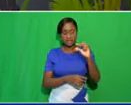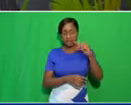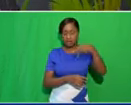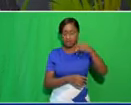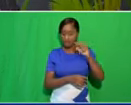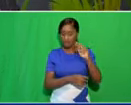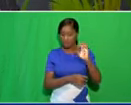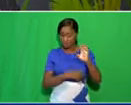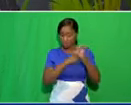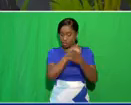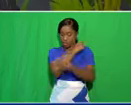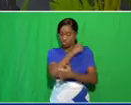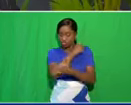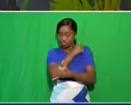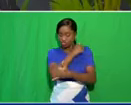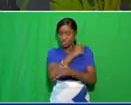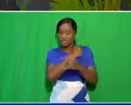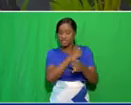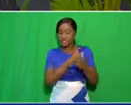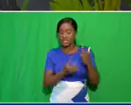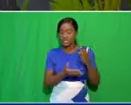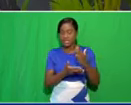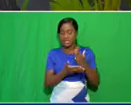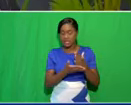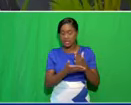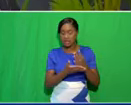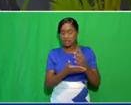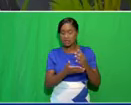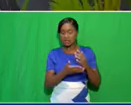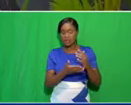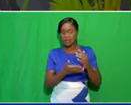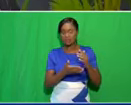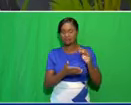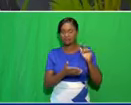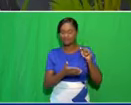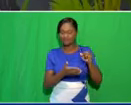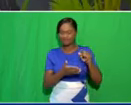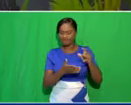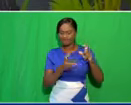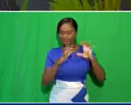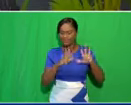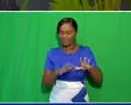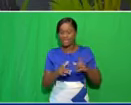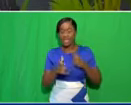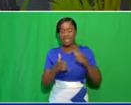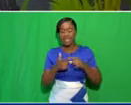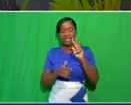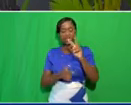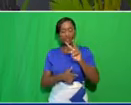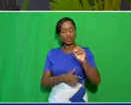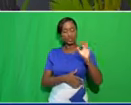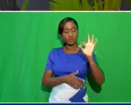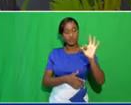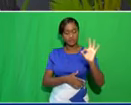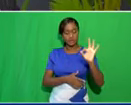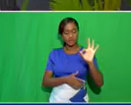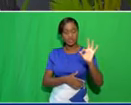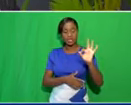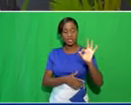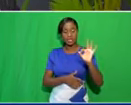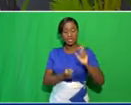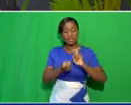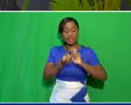retained the 11 plus, that they were trying to reduce its effects. I was also aware in 2009 that they reformed